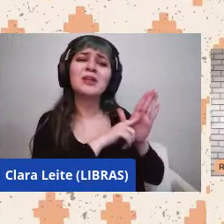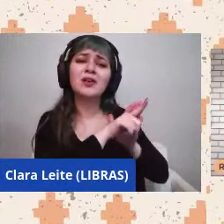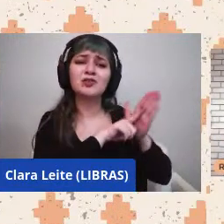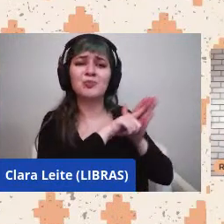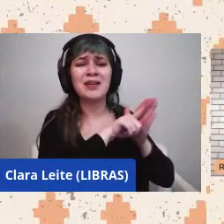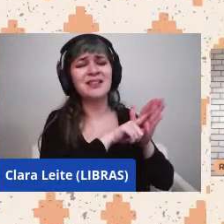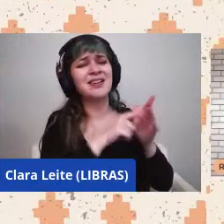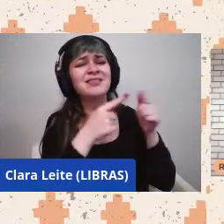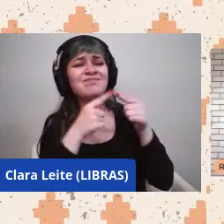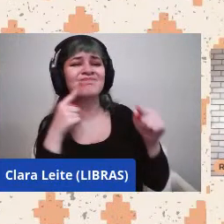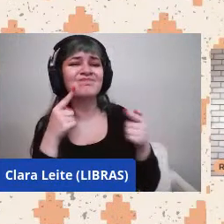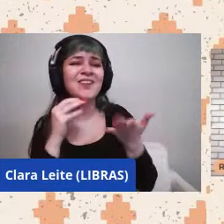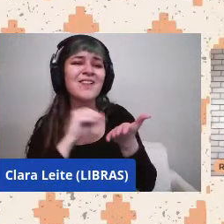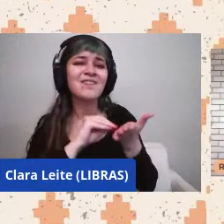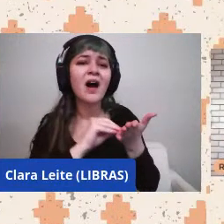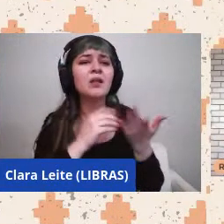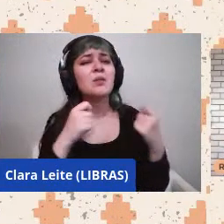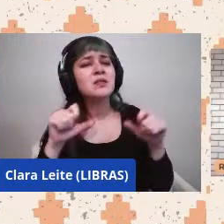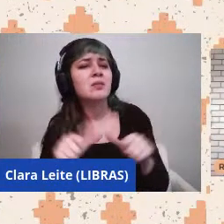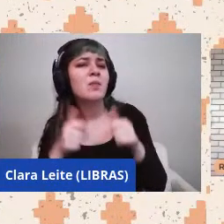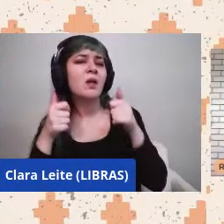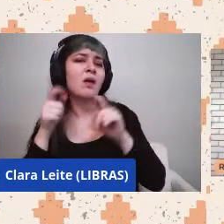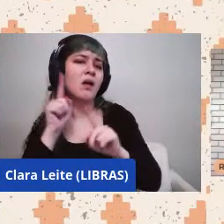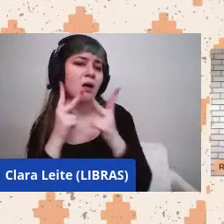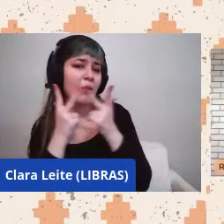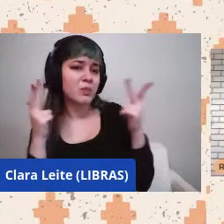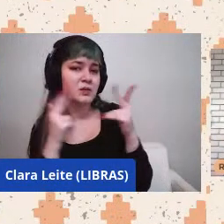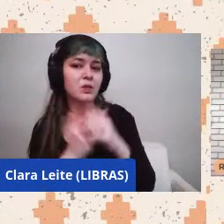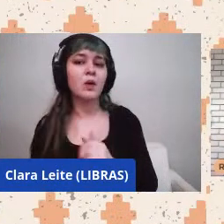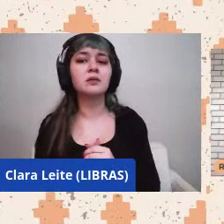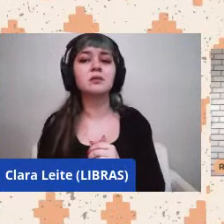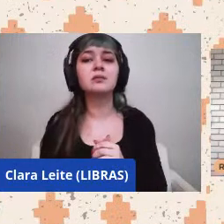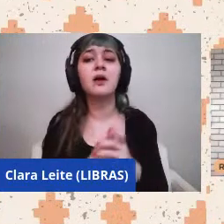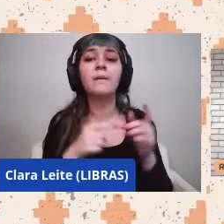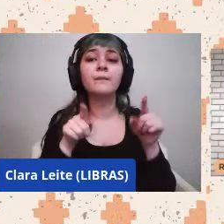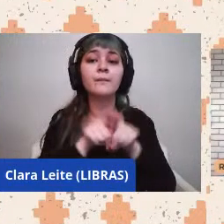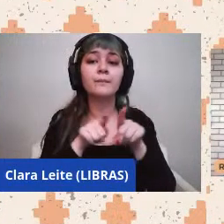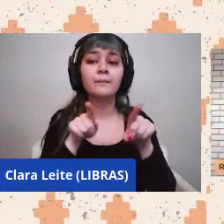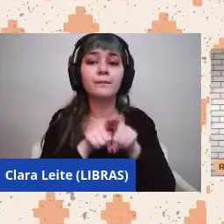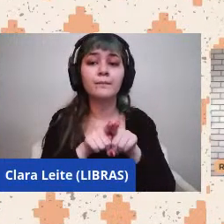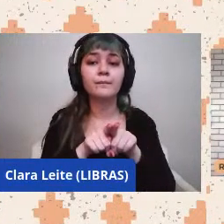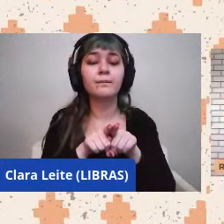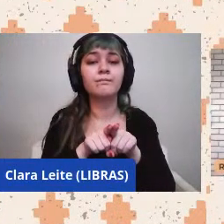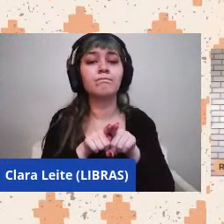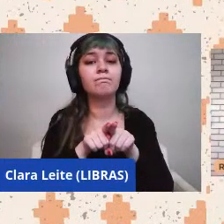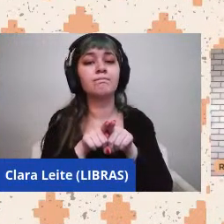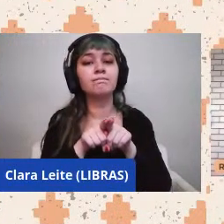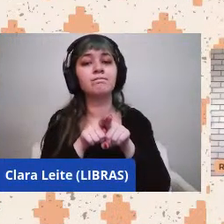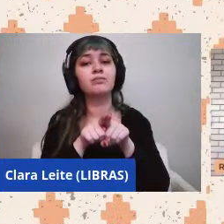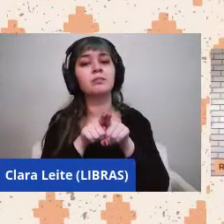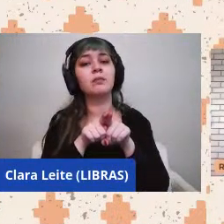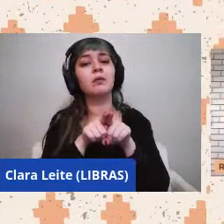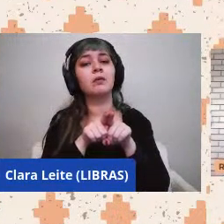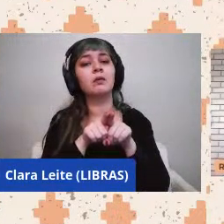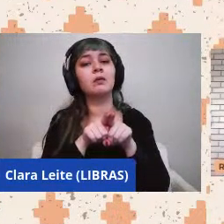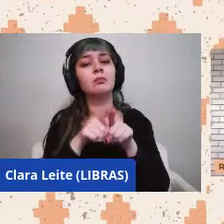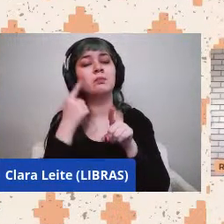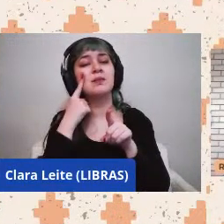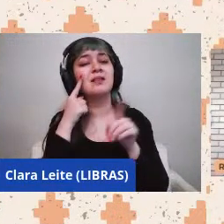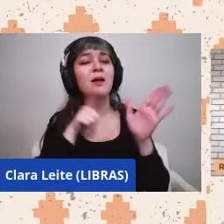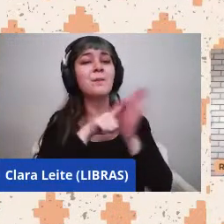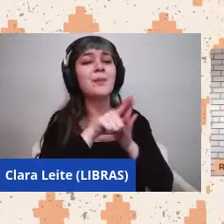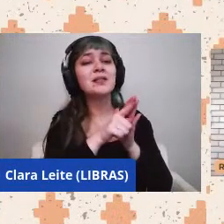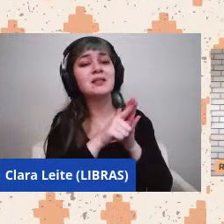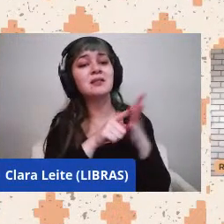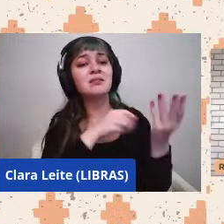well, although improvements have been made. And I think a further challenge is in relation to cross-national research.